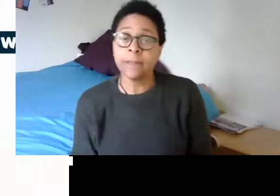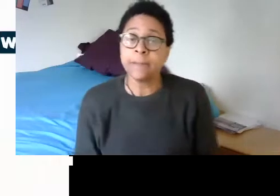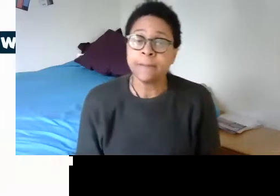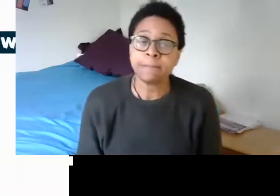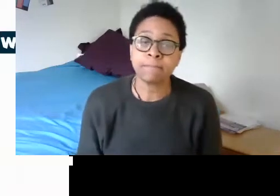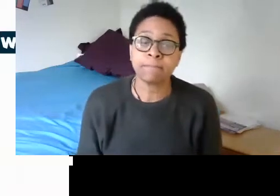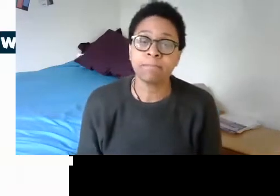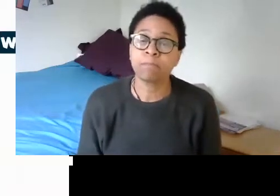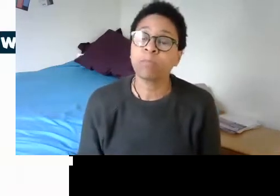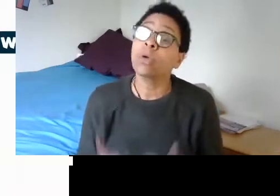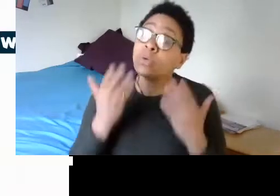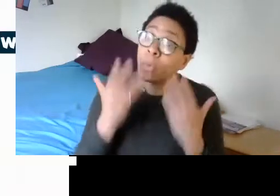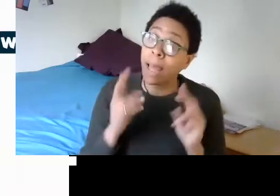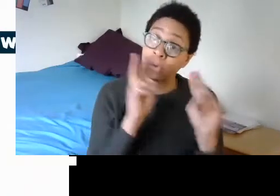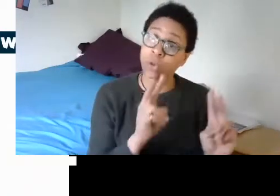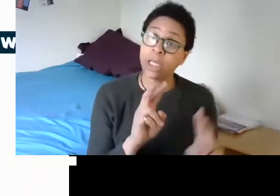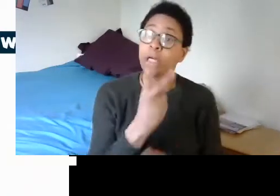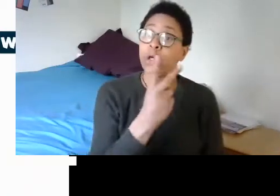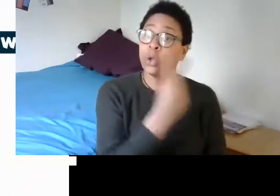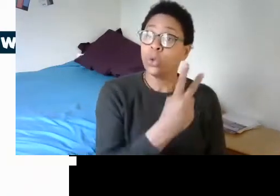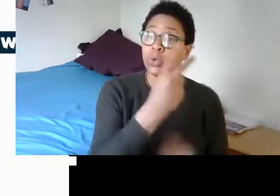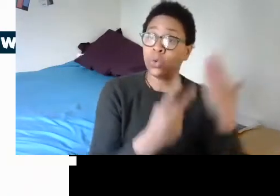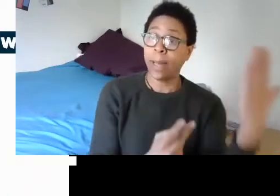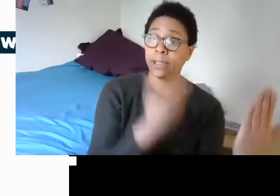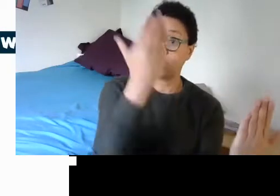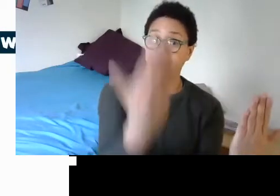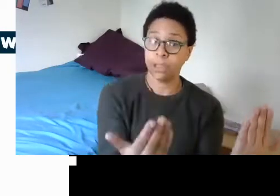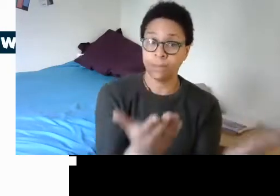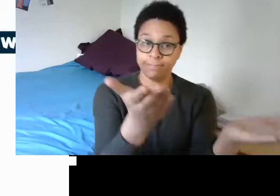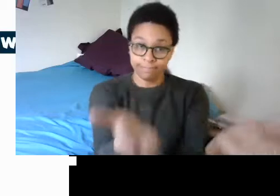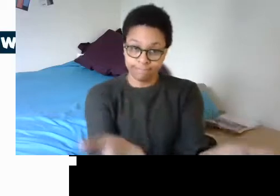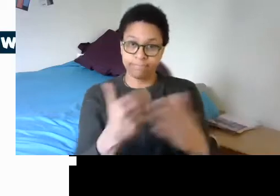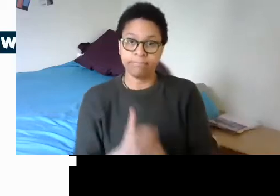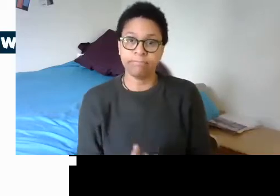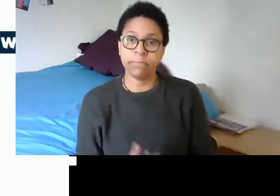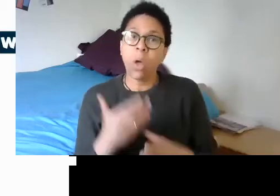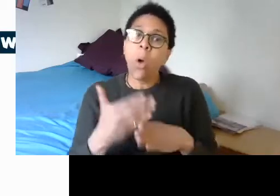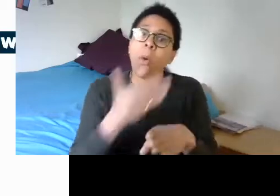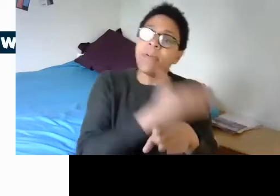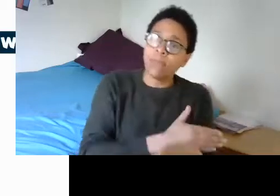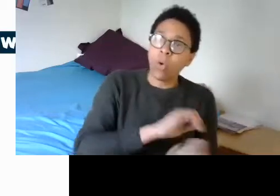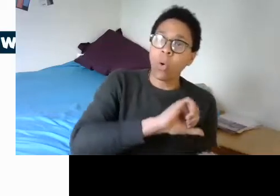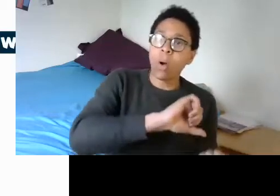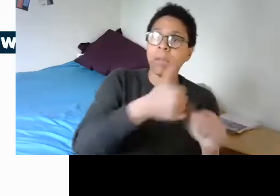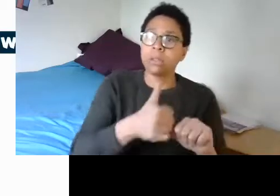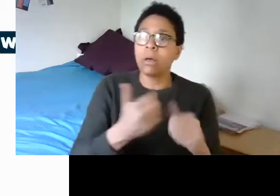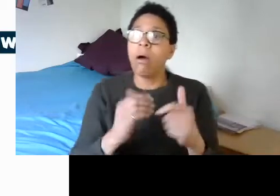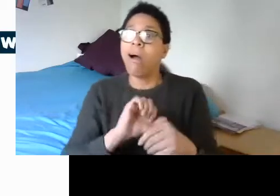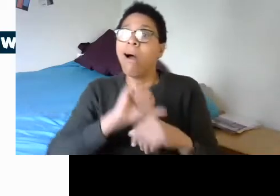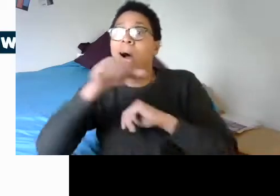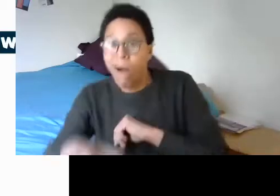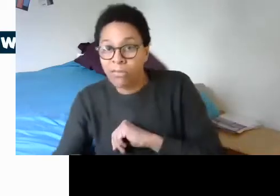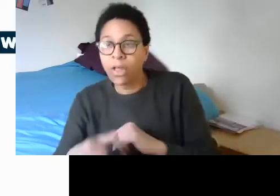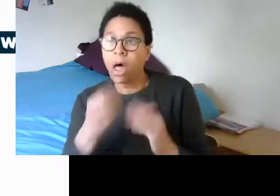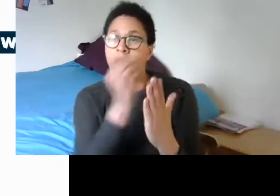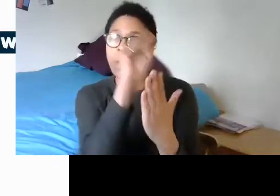So on the screen, we have 2 pages from 2 different incunabula showing both before and after a printed book was decorated. On the left